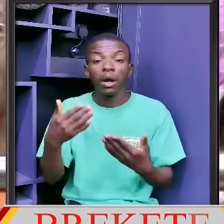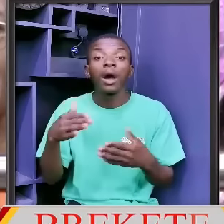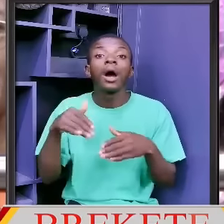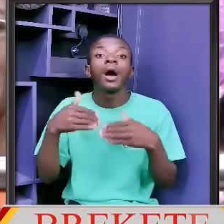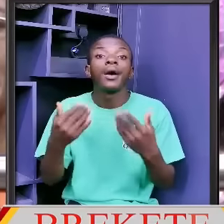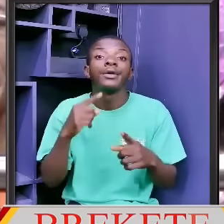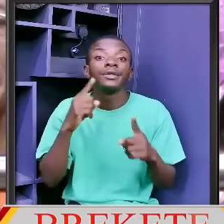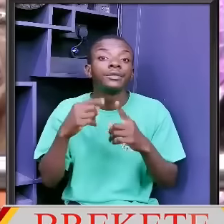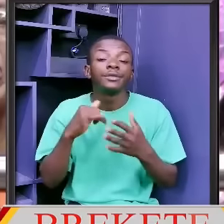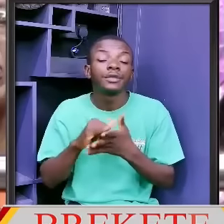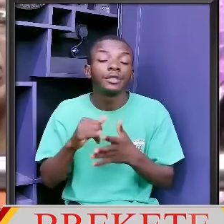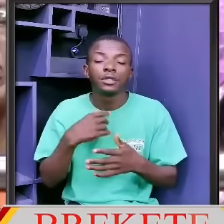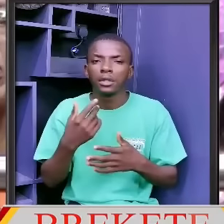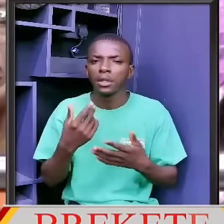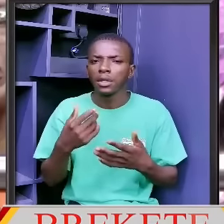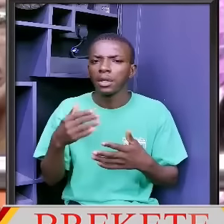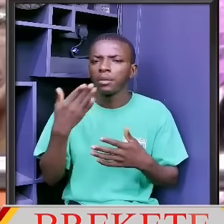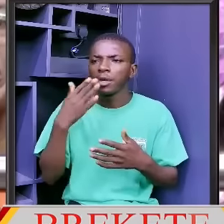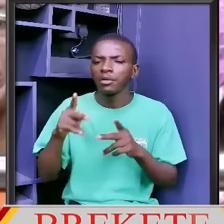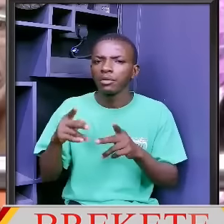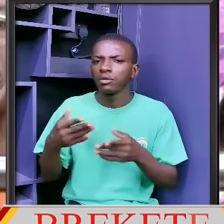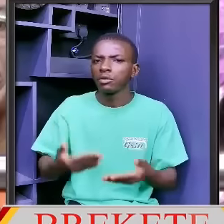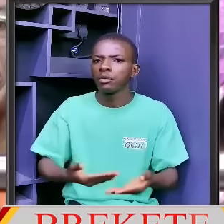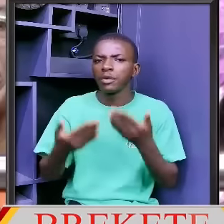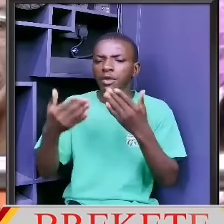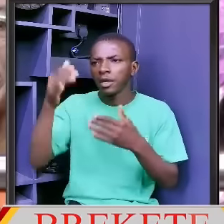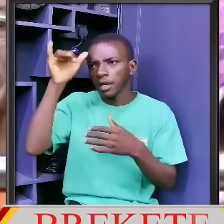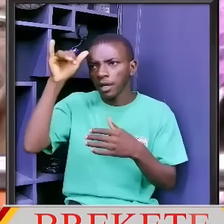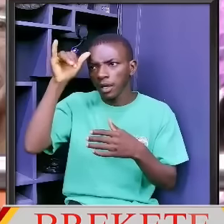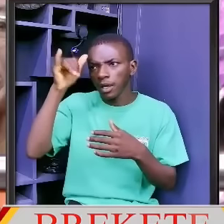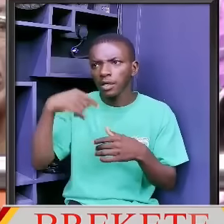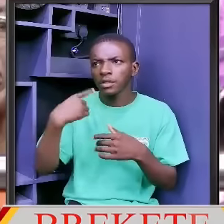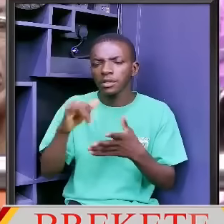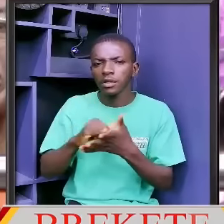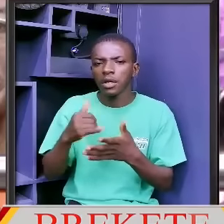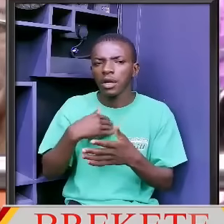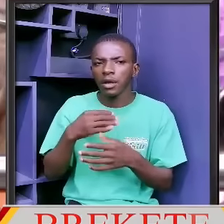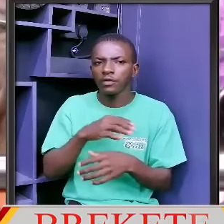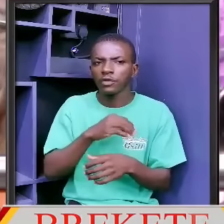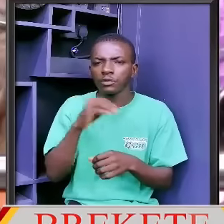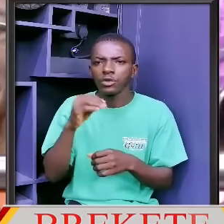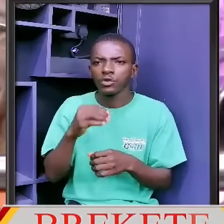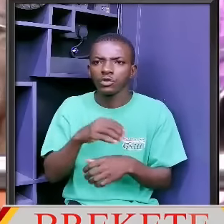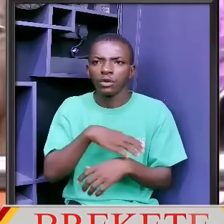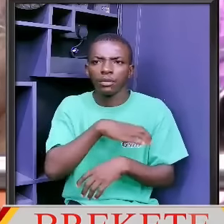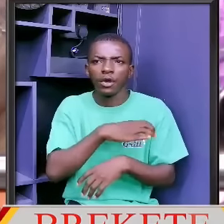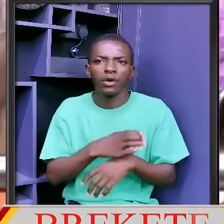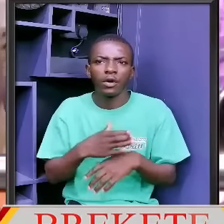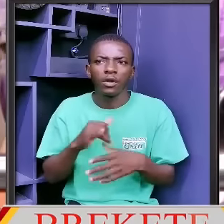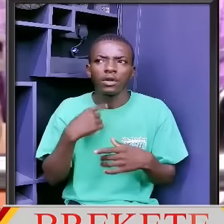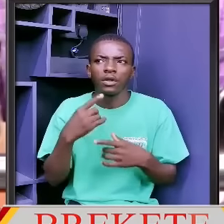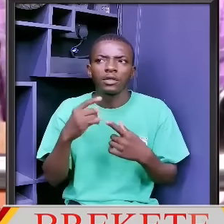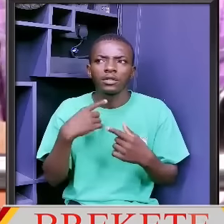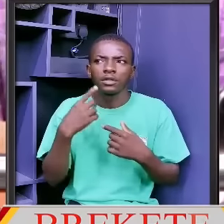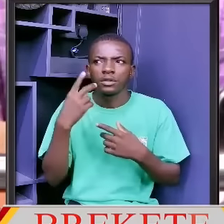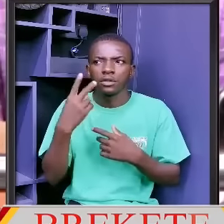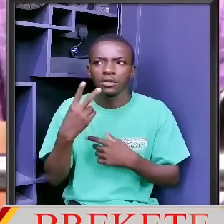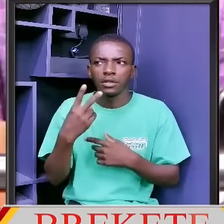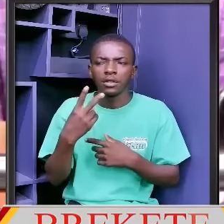you go come tell me say bandit don't pack the cows go after you tell me say you get spiritual power where you go